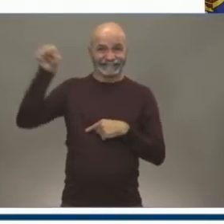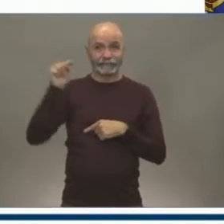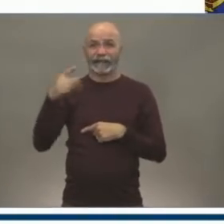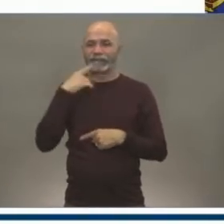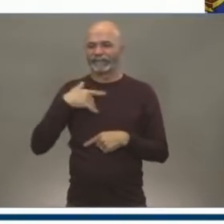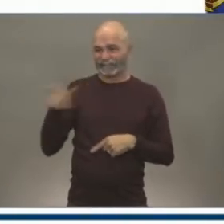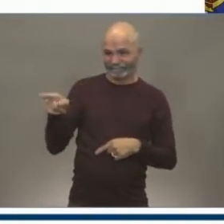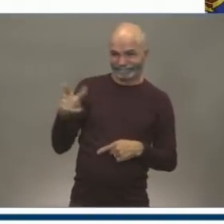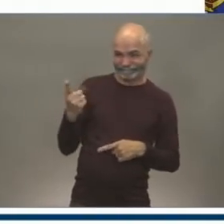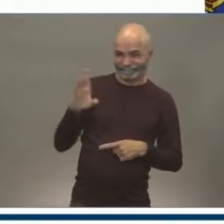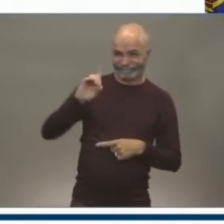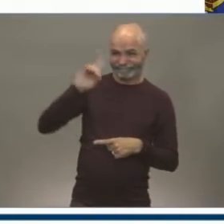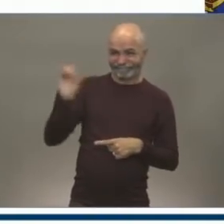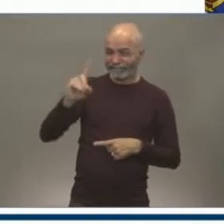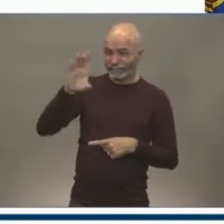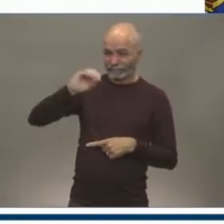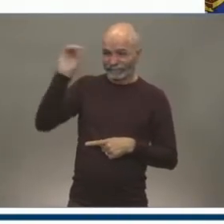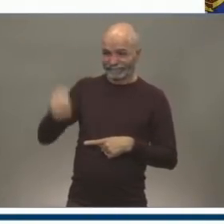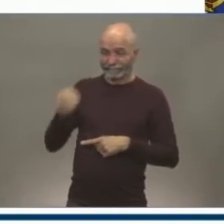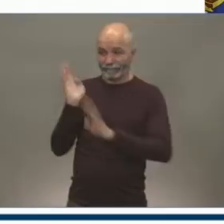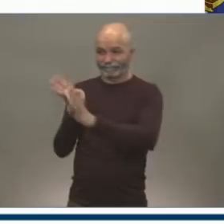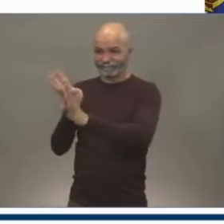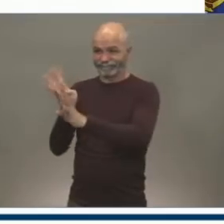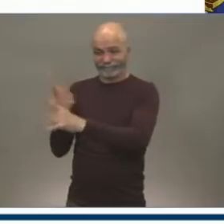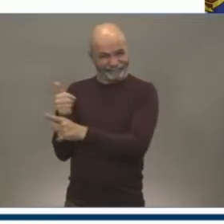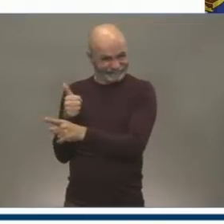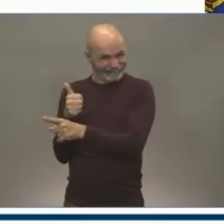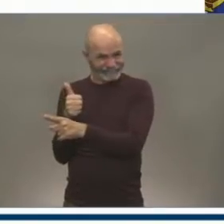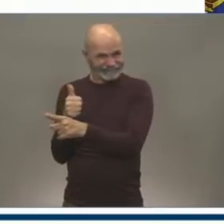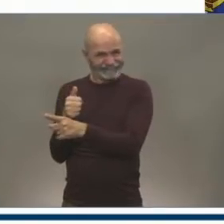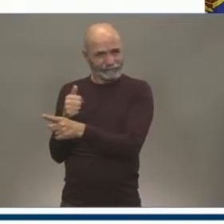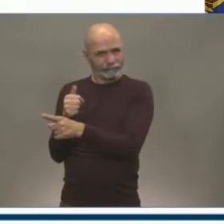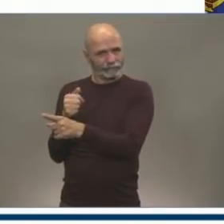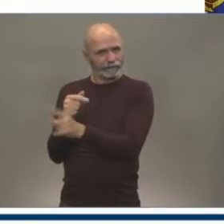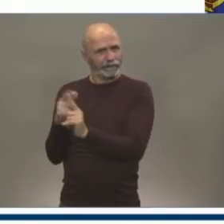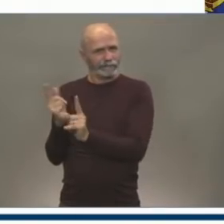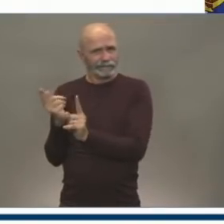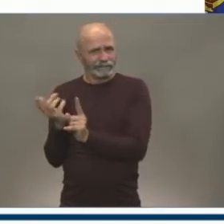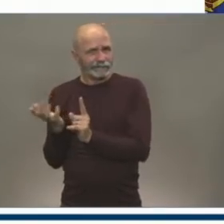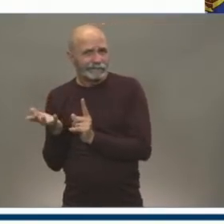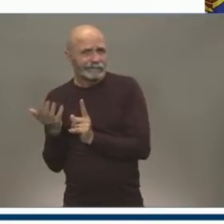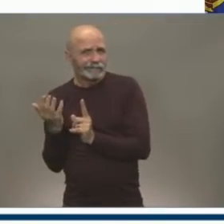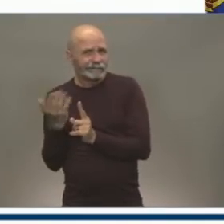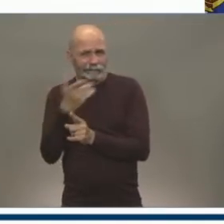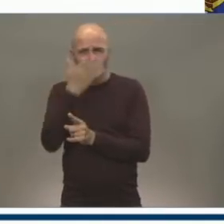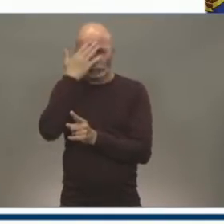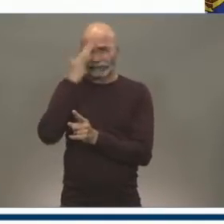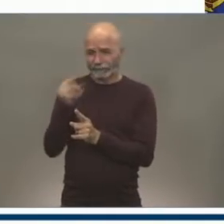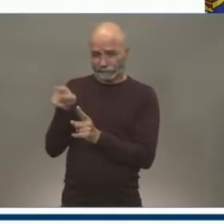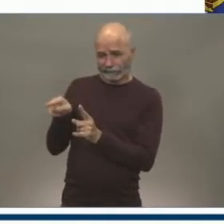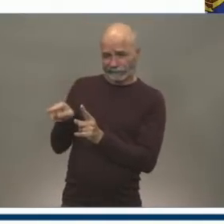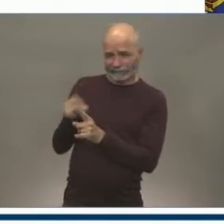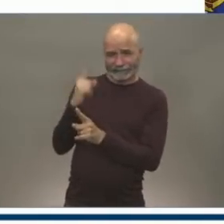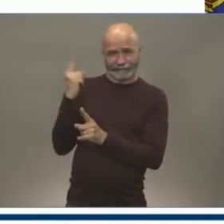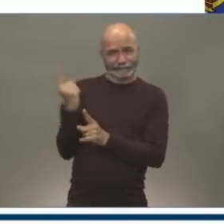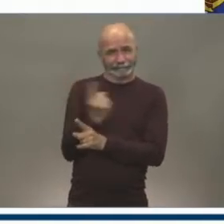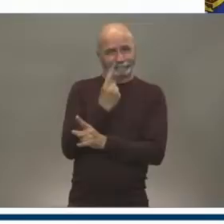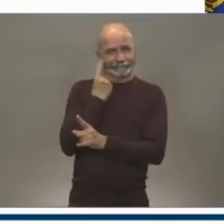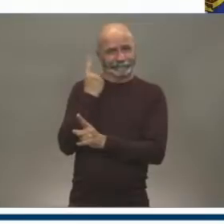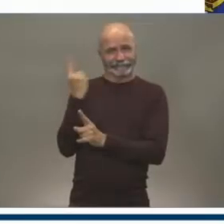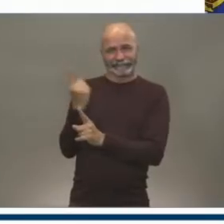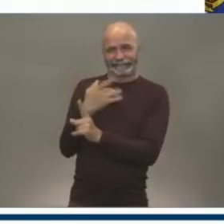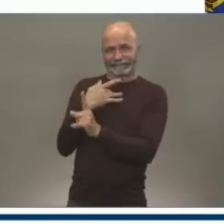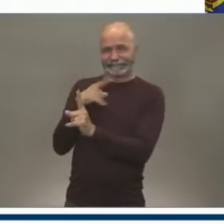standard testing. I'm wondering if you're putting some numbers to those. There's been a handful of cases